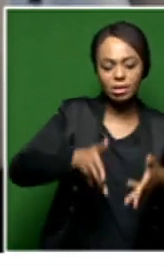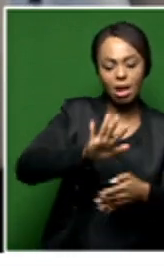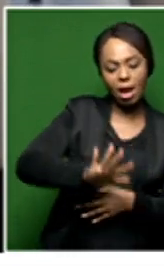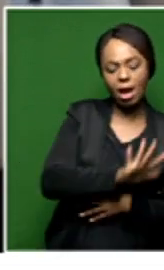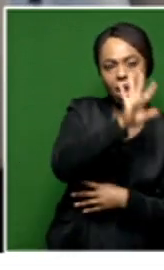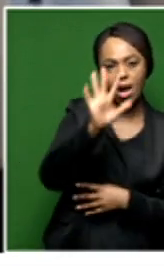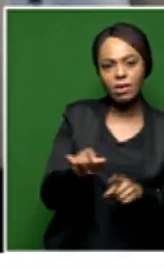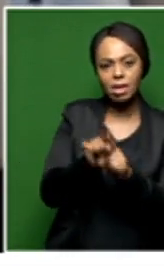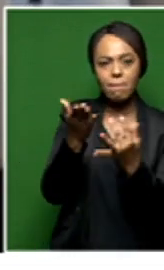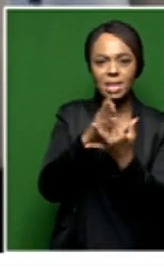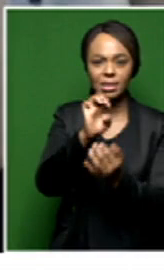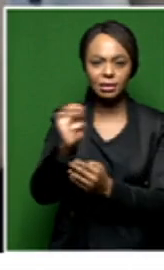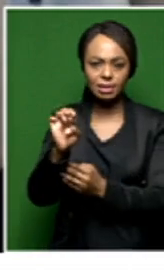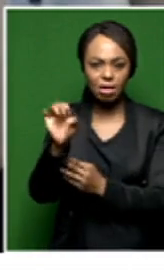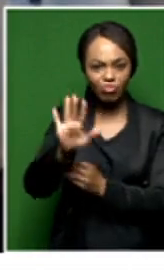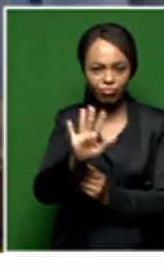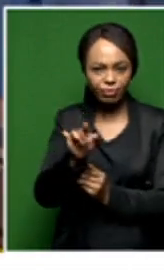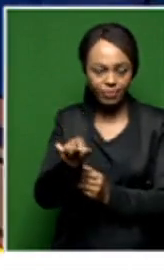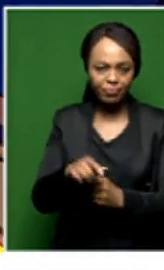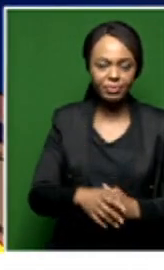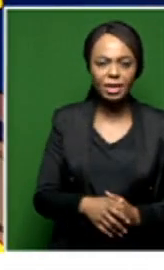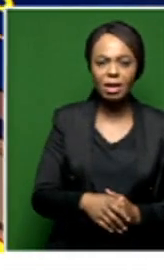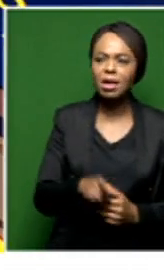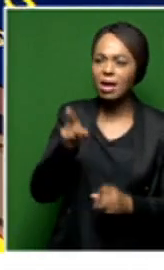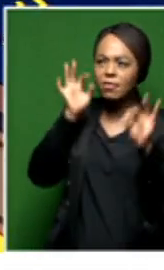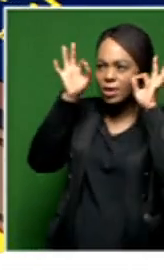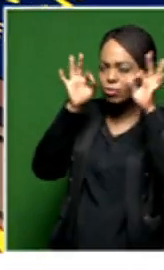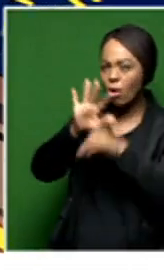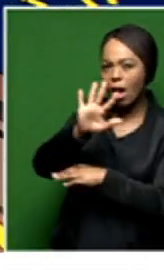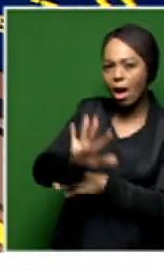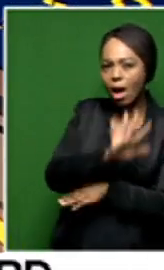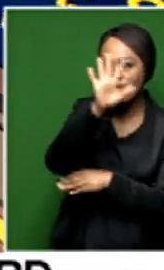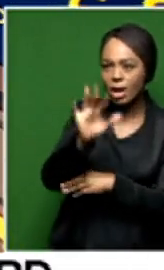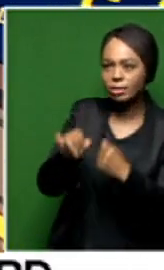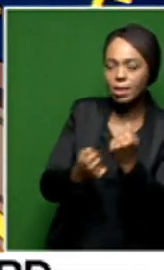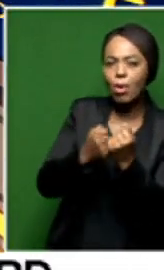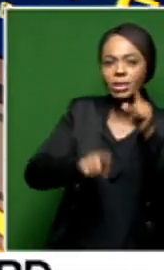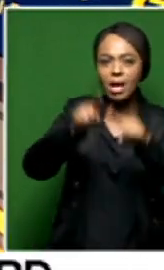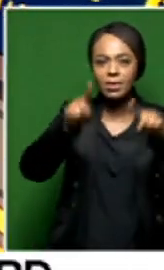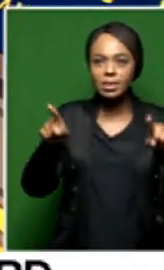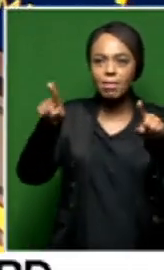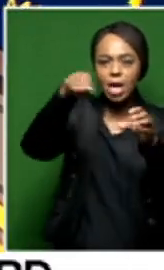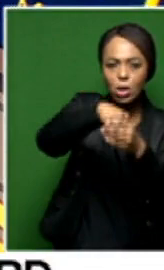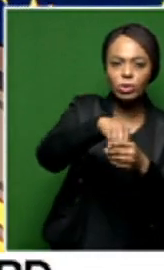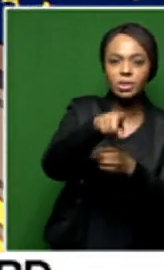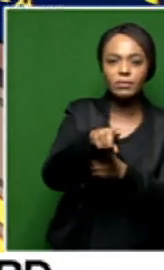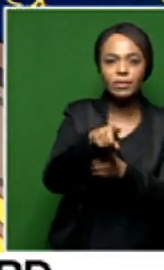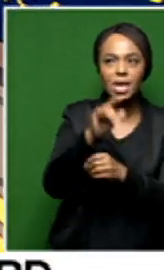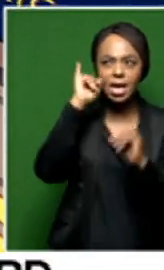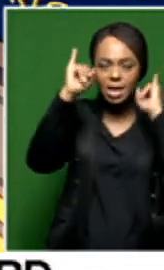Mm. Now, share a bit more on your partnership with Facebook Africa to sort of support diversity and inclusion